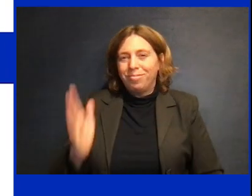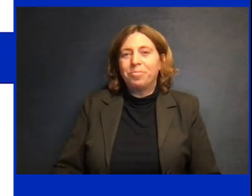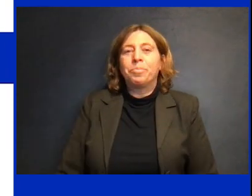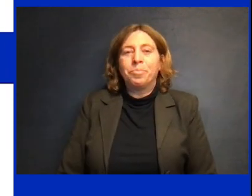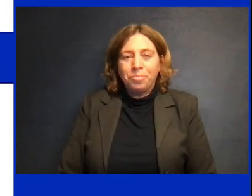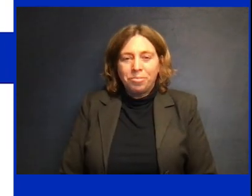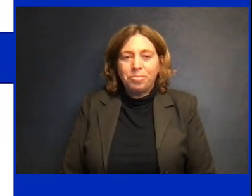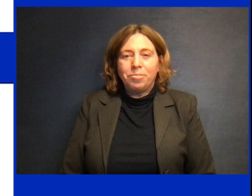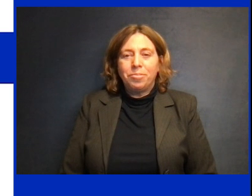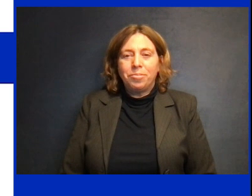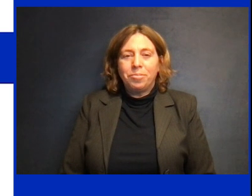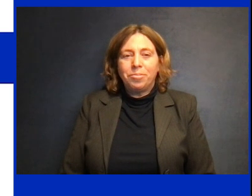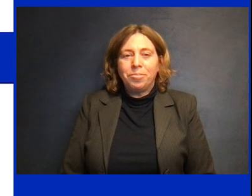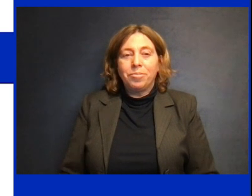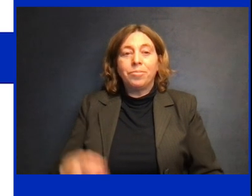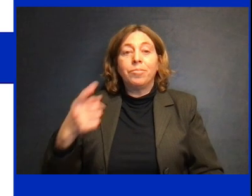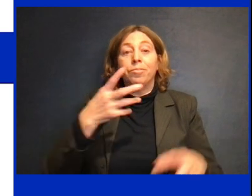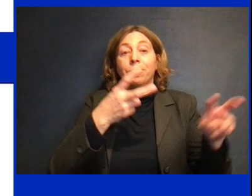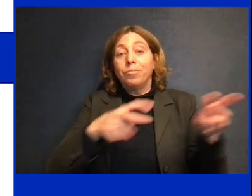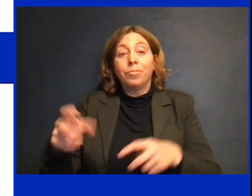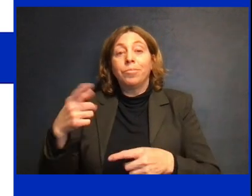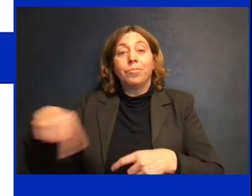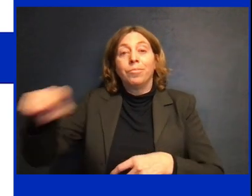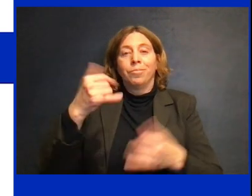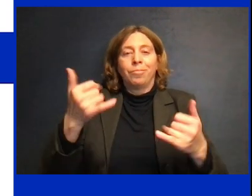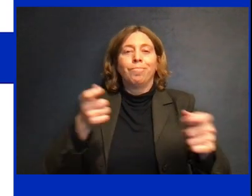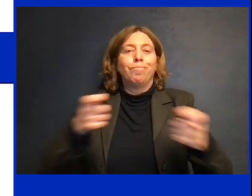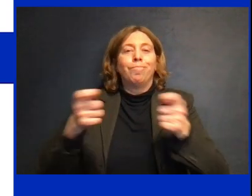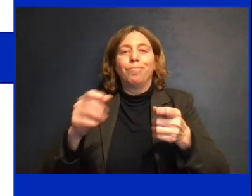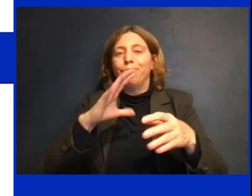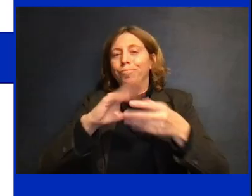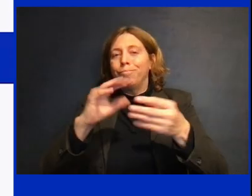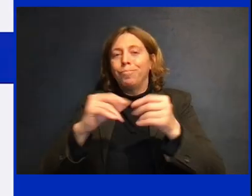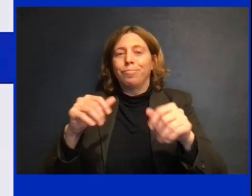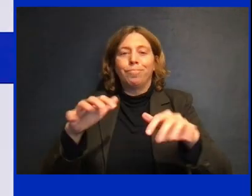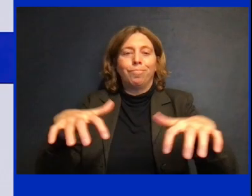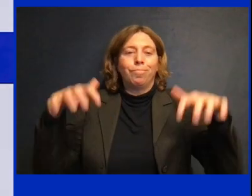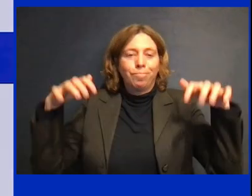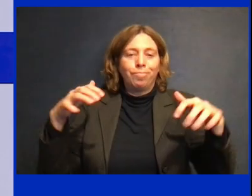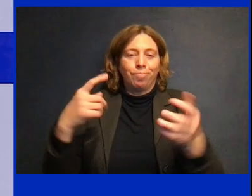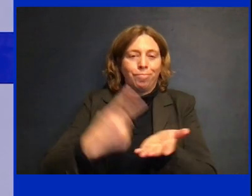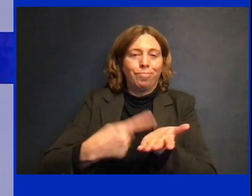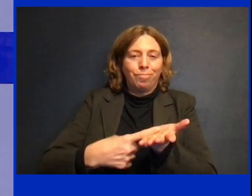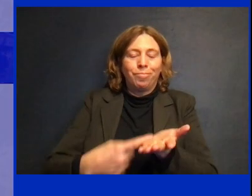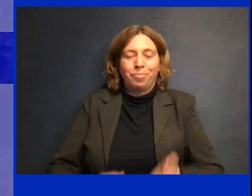We will now transition to the moderated portion of the meeting, during which comments will be received.